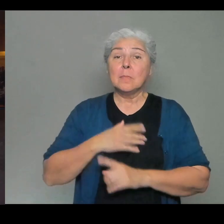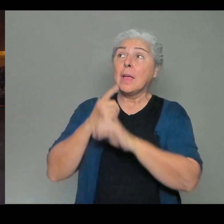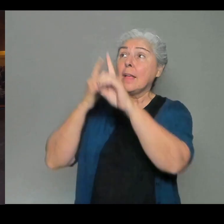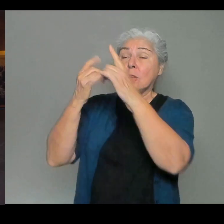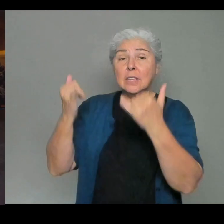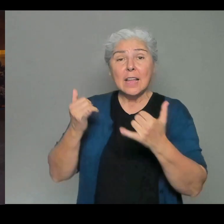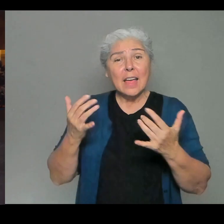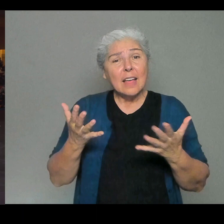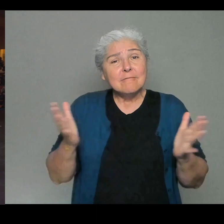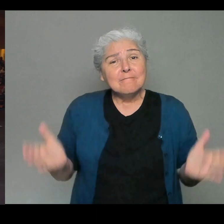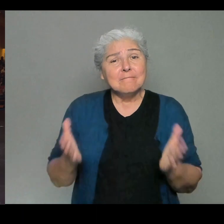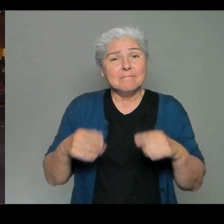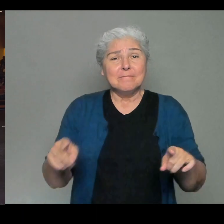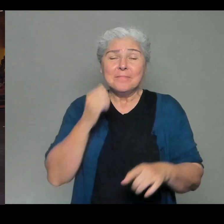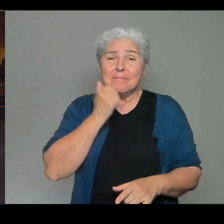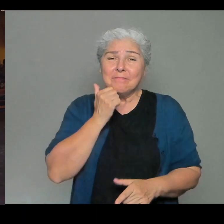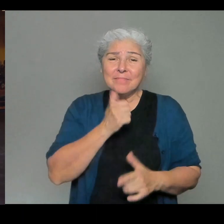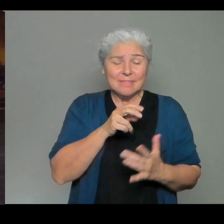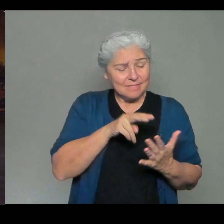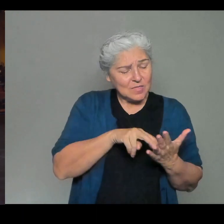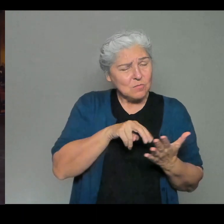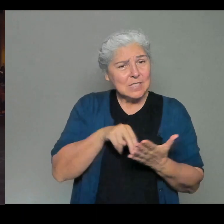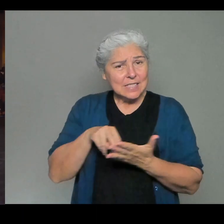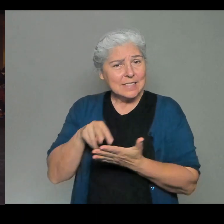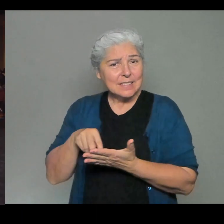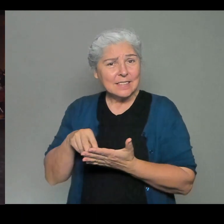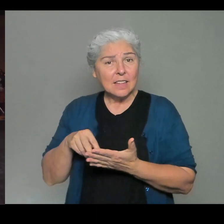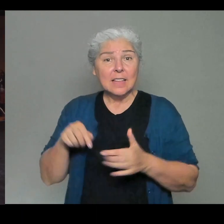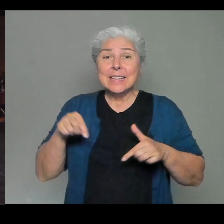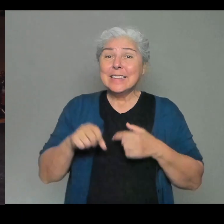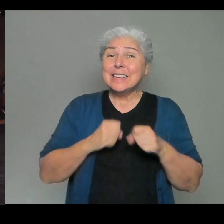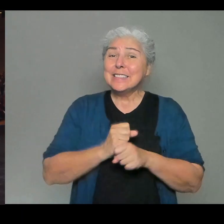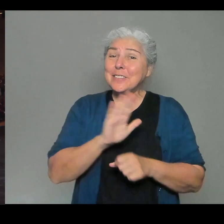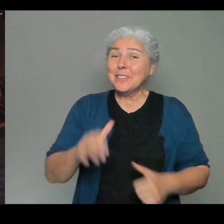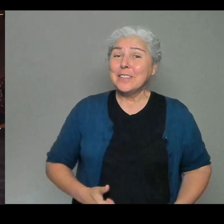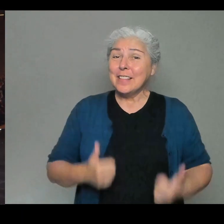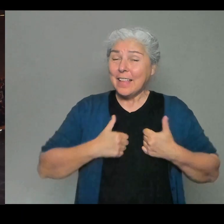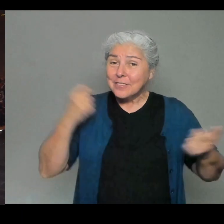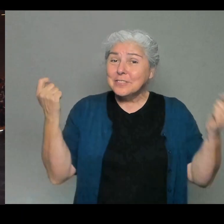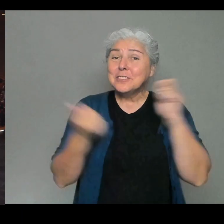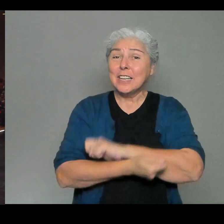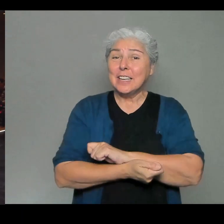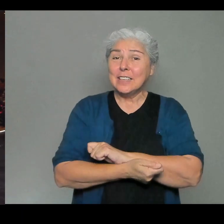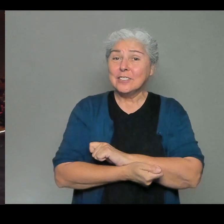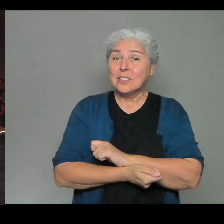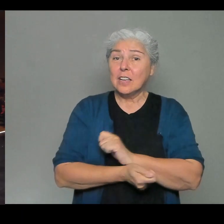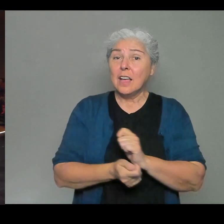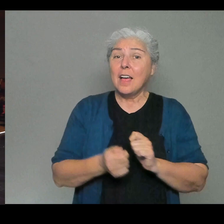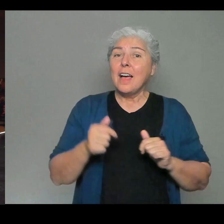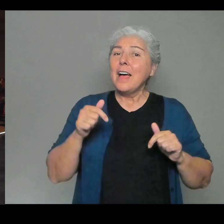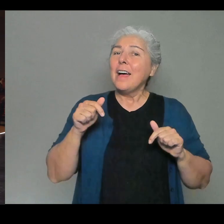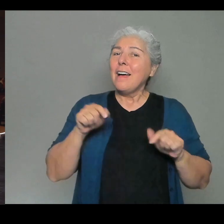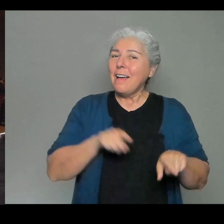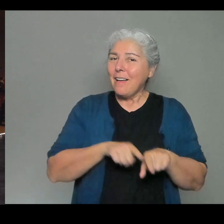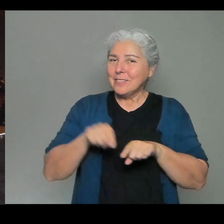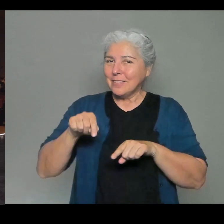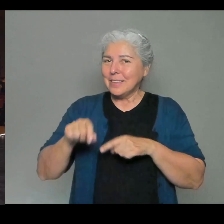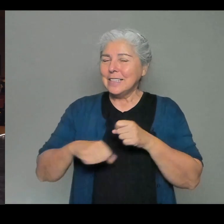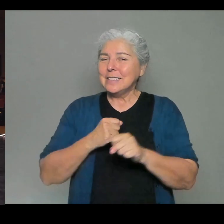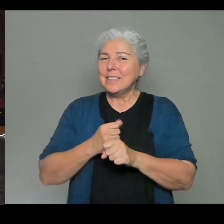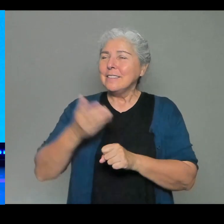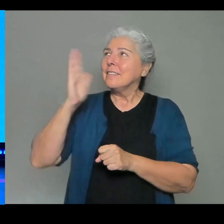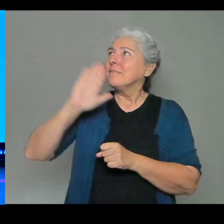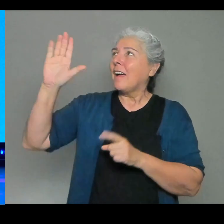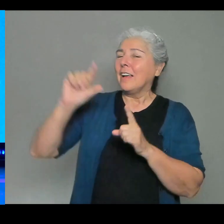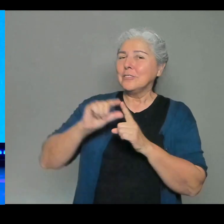So my goal today is to encourage you to read it every day. This is the year that changed your life. This is the year that the Word of God changed